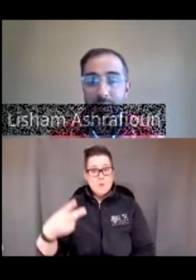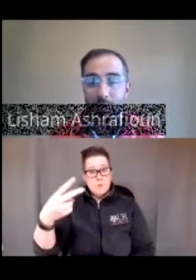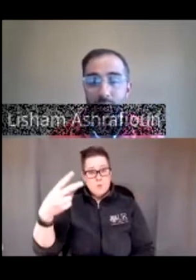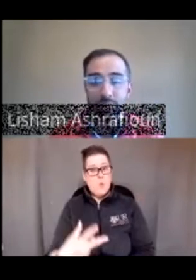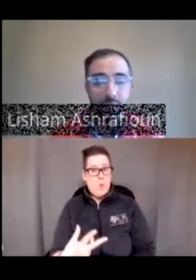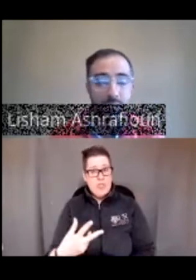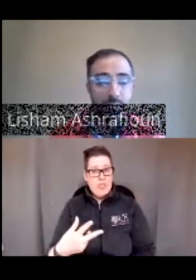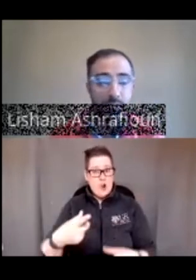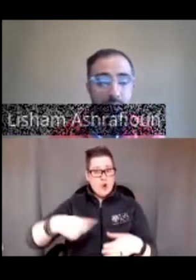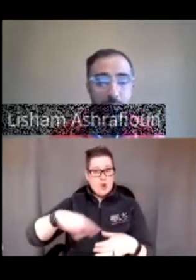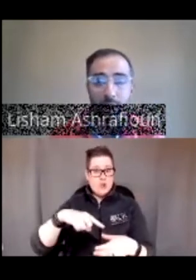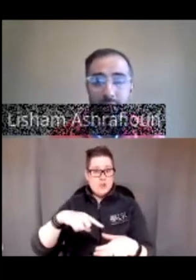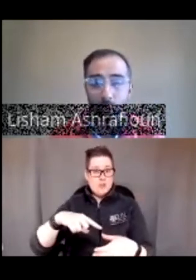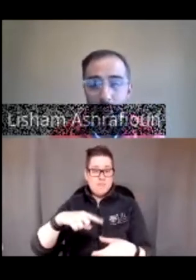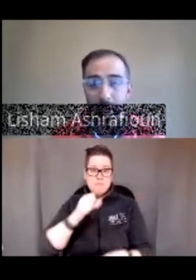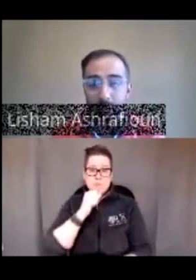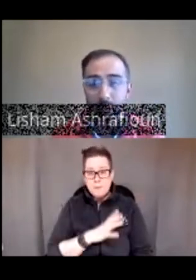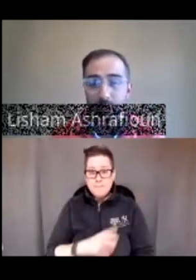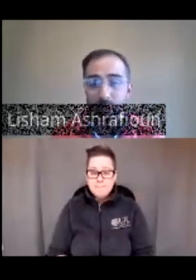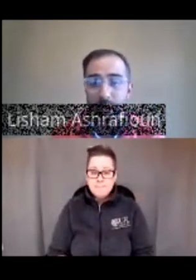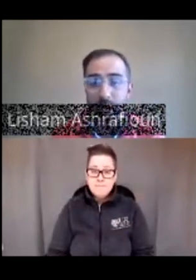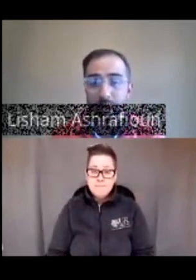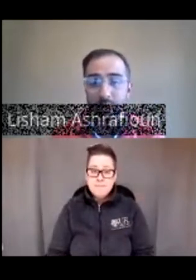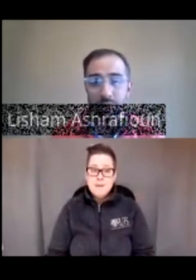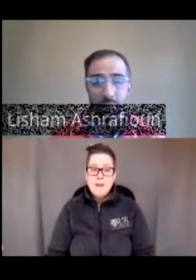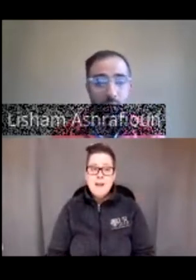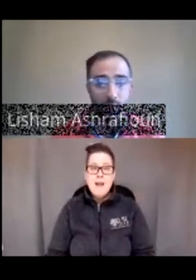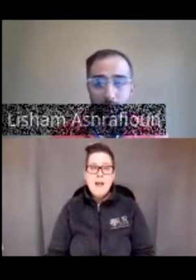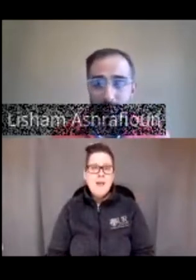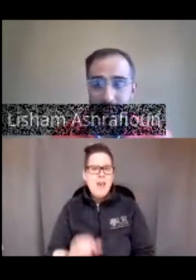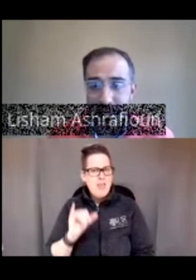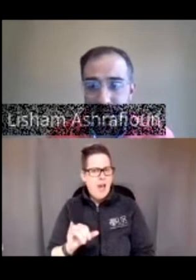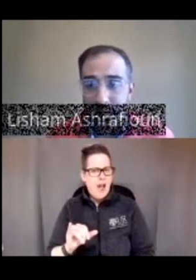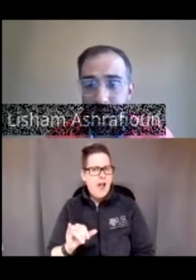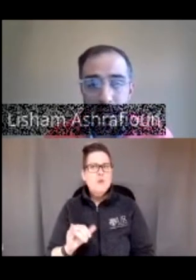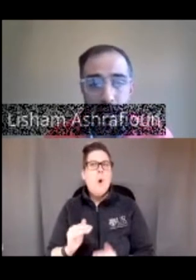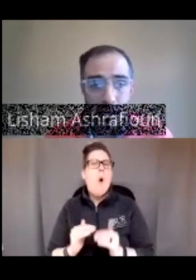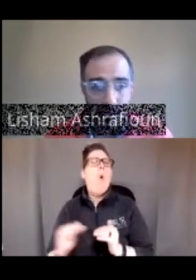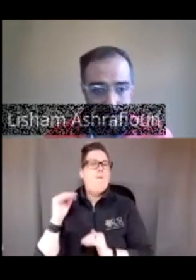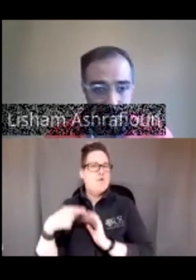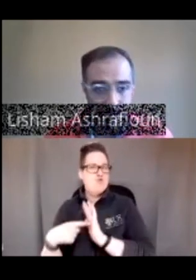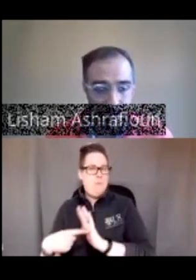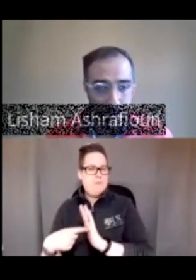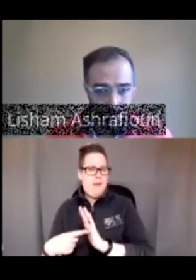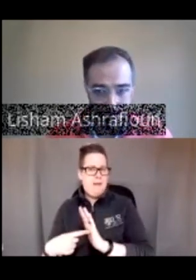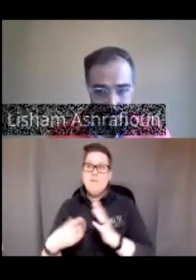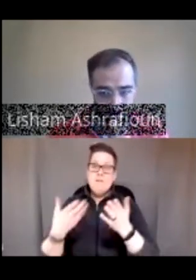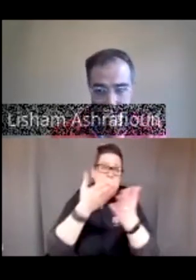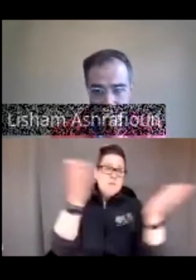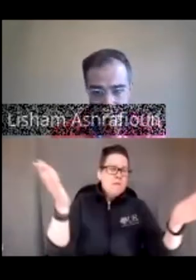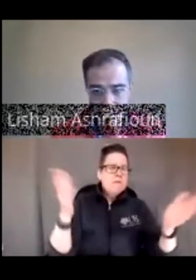of the sample is comprised of women, which is a bit overrepresented compared to the opioid